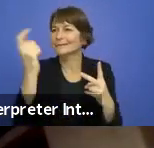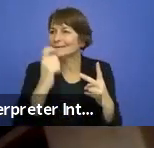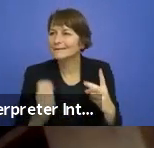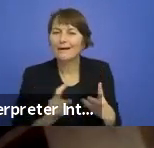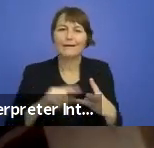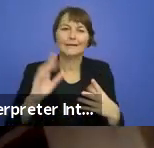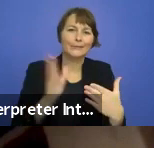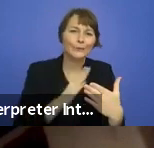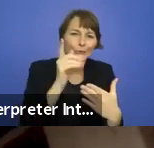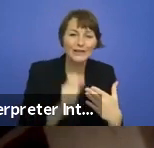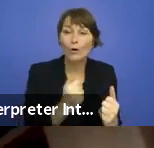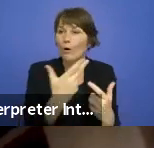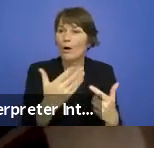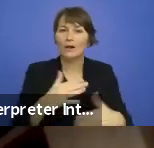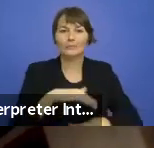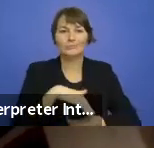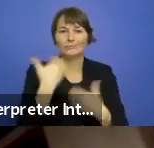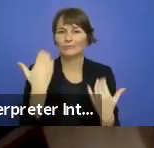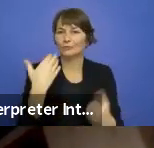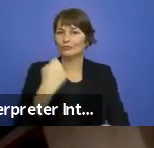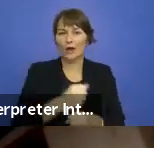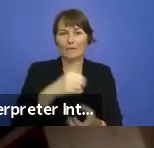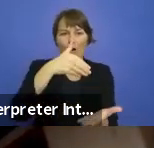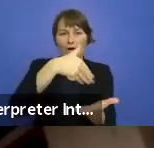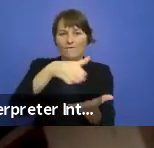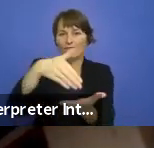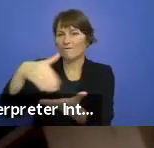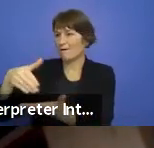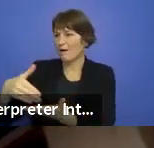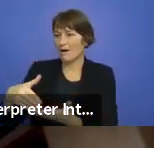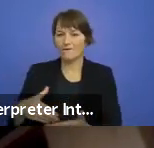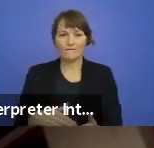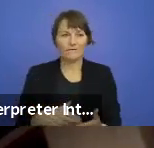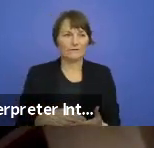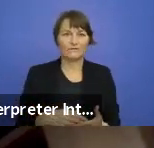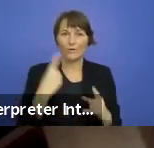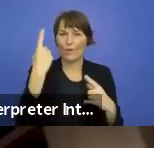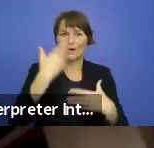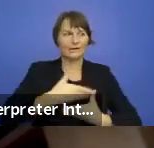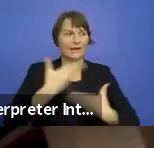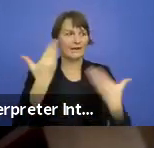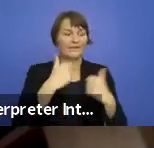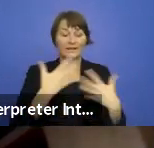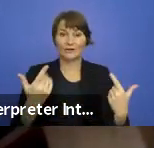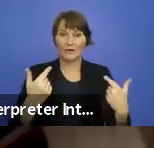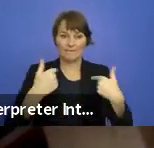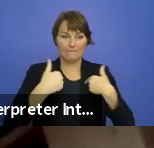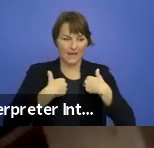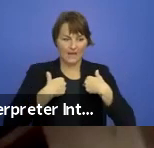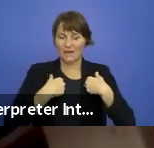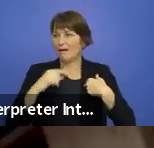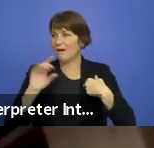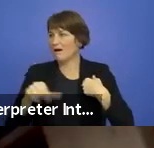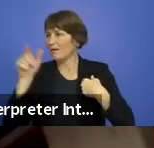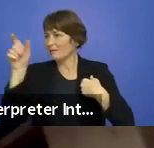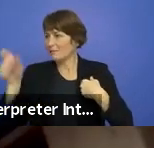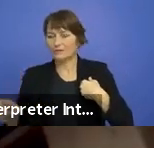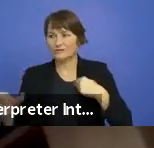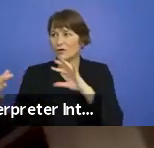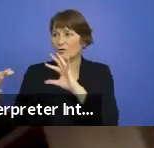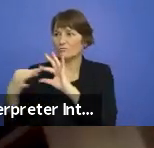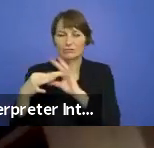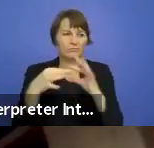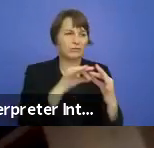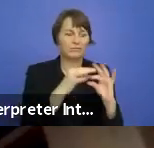lost our jobs overnight. Me and my collaborators found ourselves scattered across Europe, isolated and quarantined,